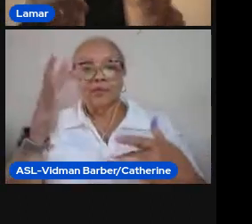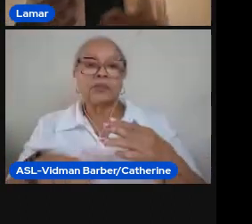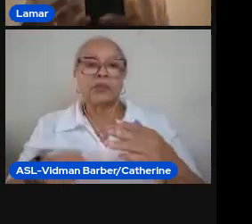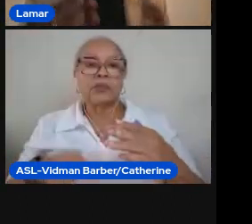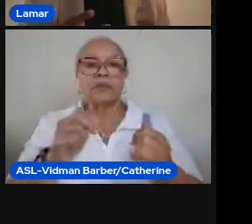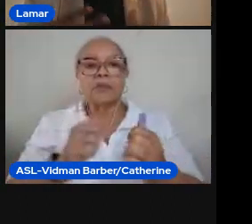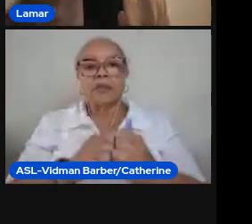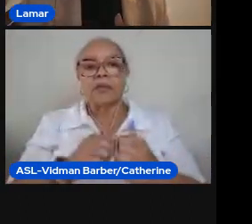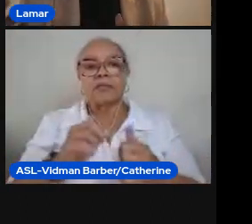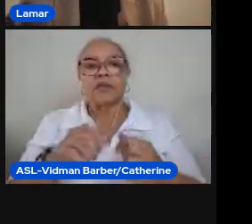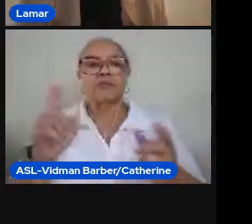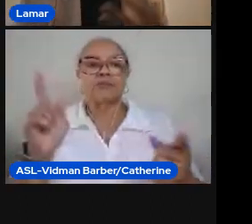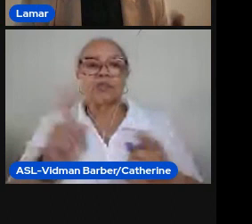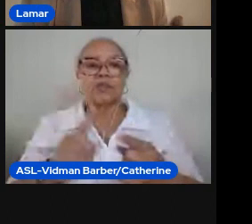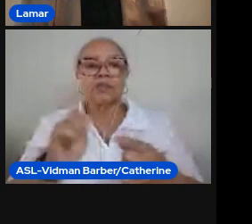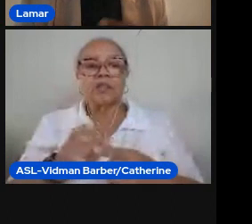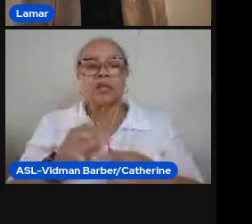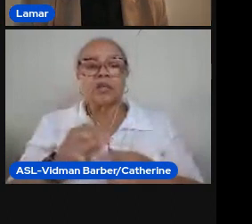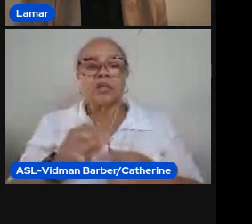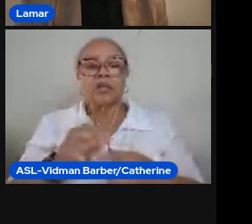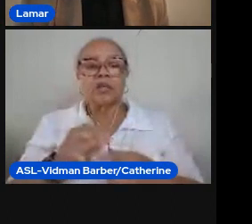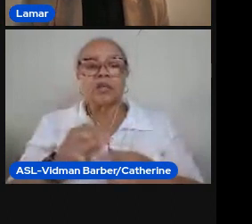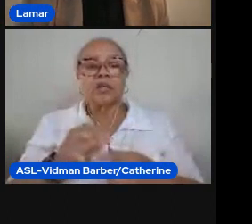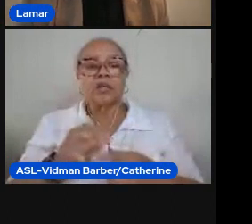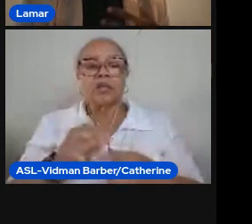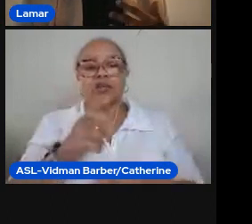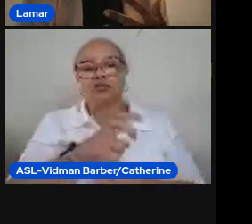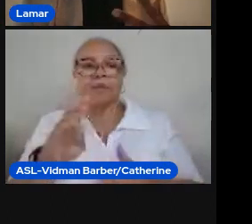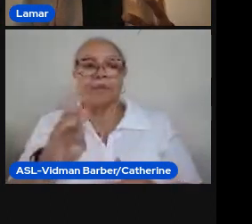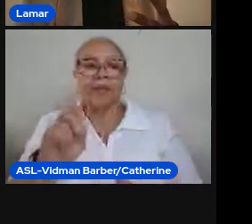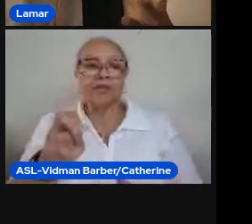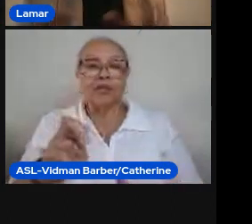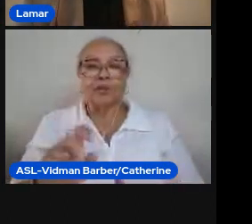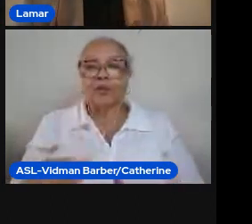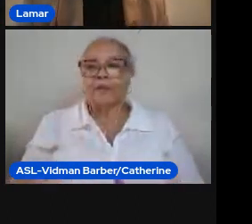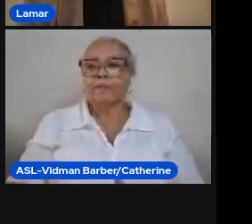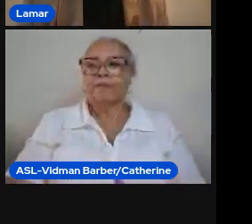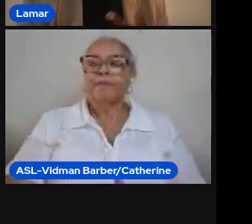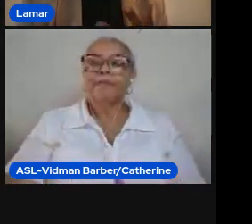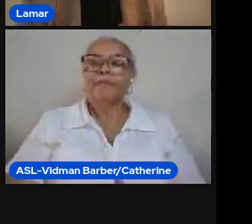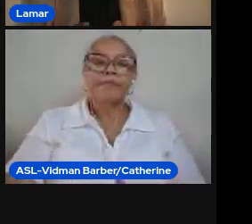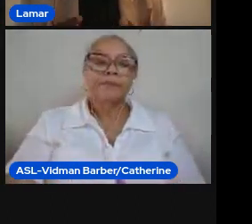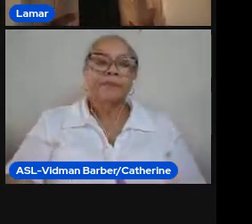the reduction in transmission of the bacteria. Now, conventionally,